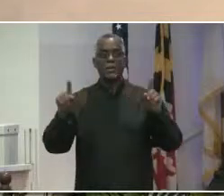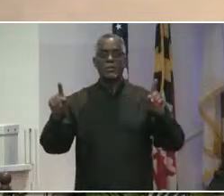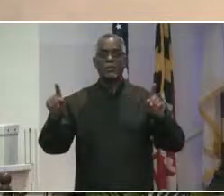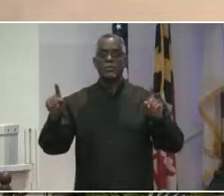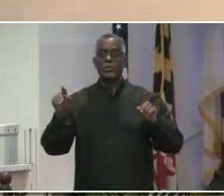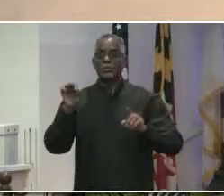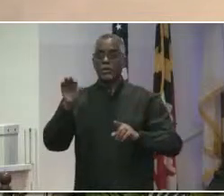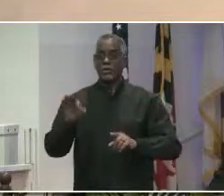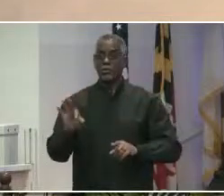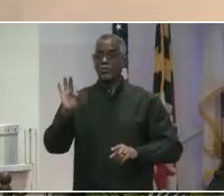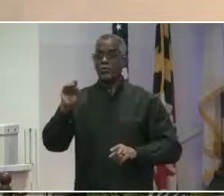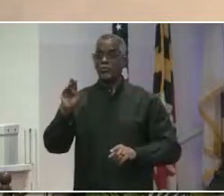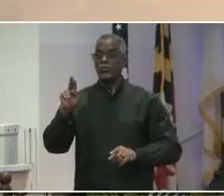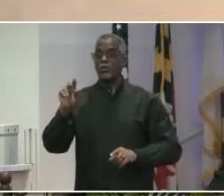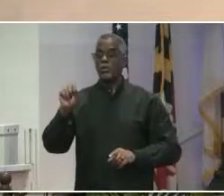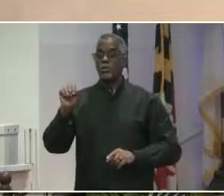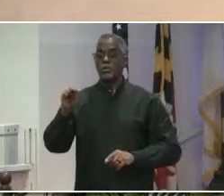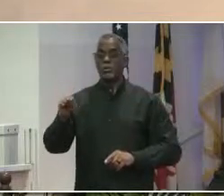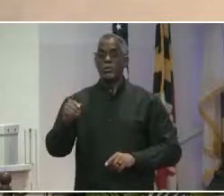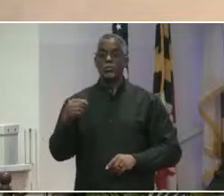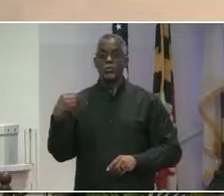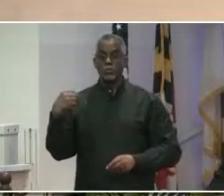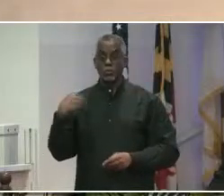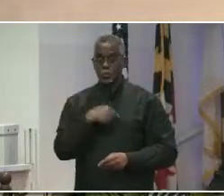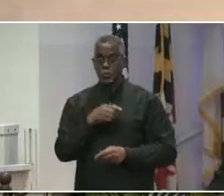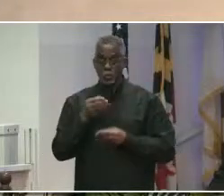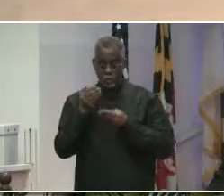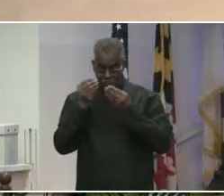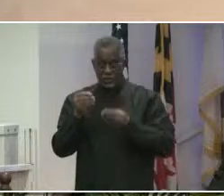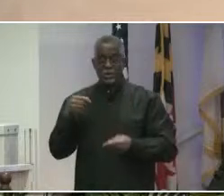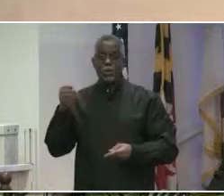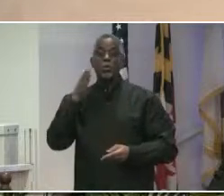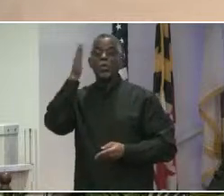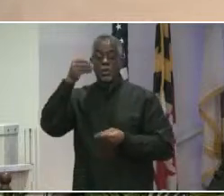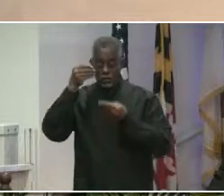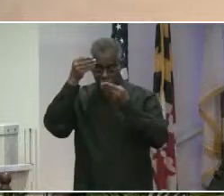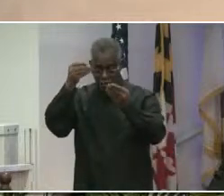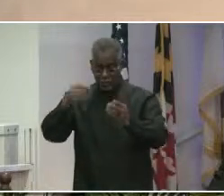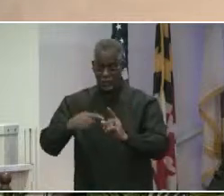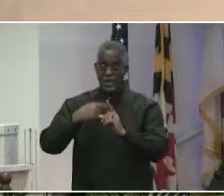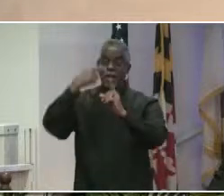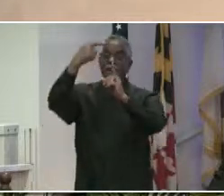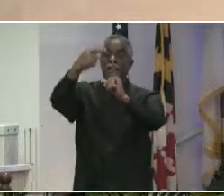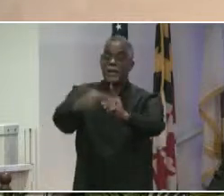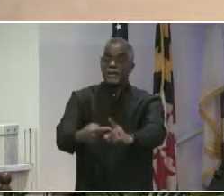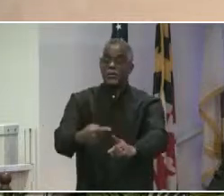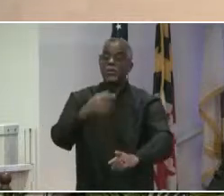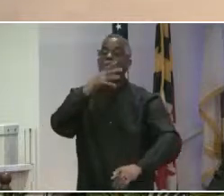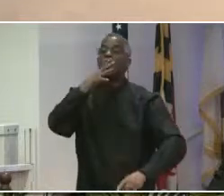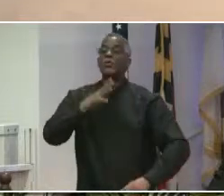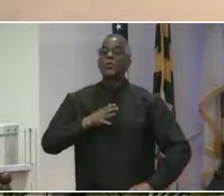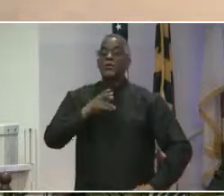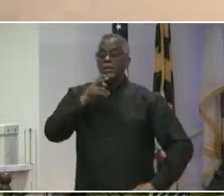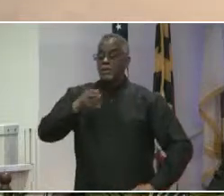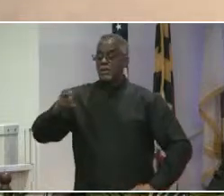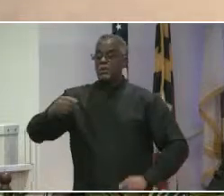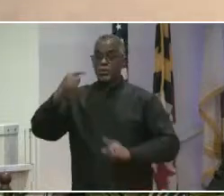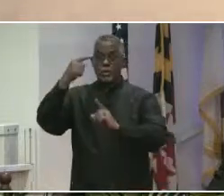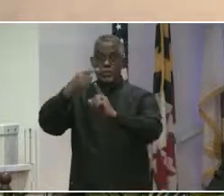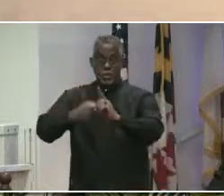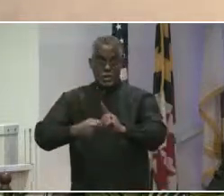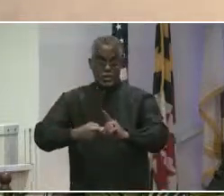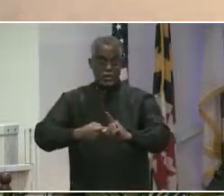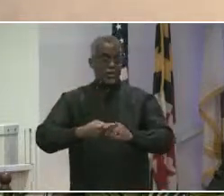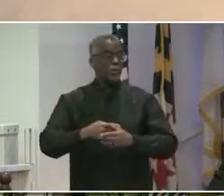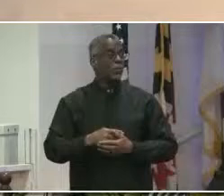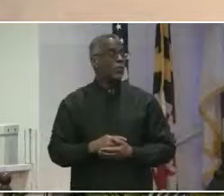come and lift, but we want you all to stay tuned because next month is Women's History Month. Amen. Women's Her Story Month. Amen.